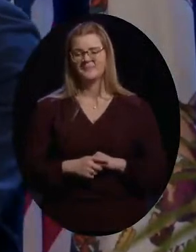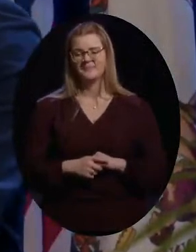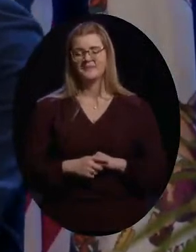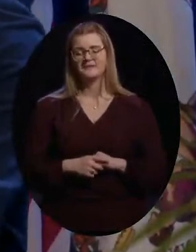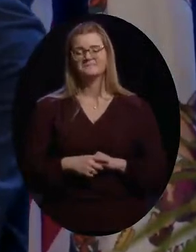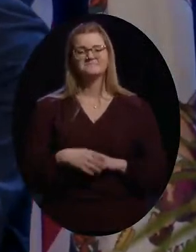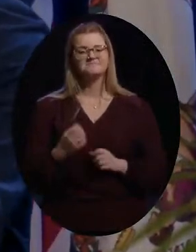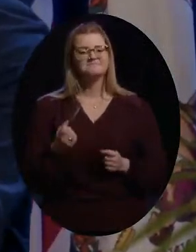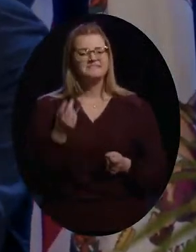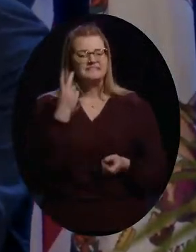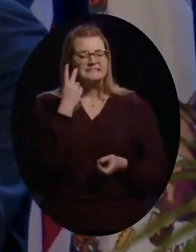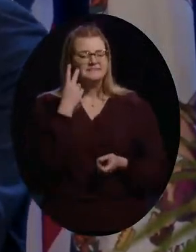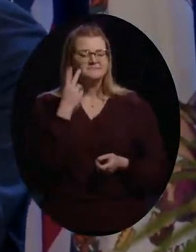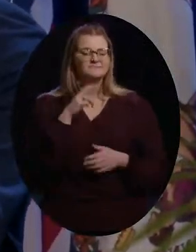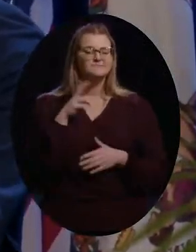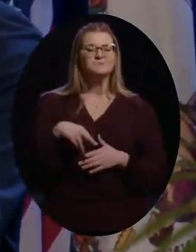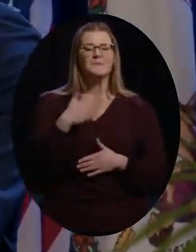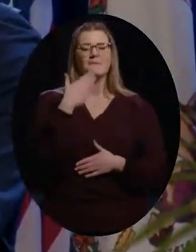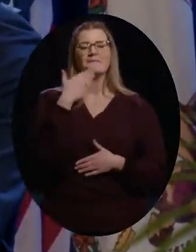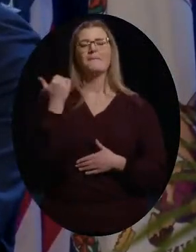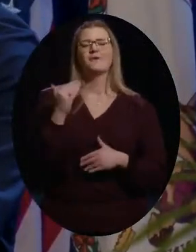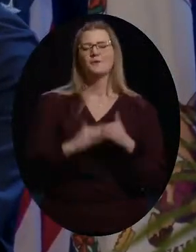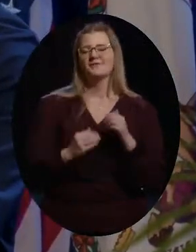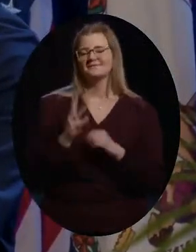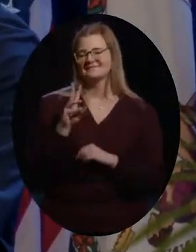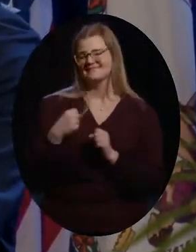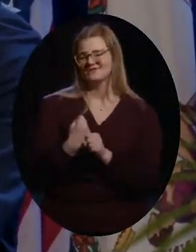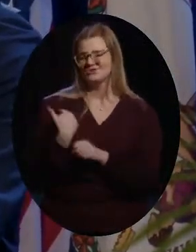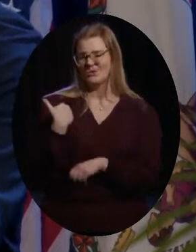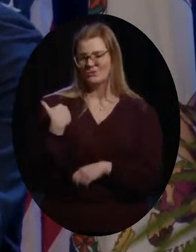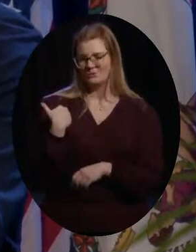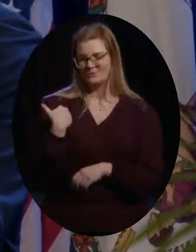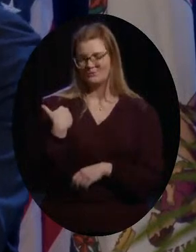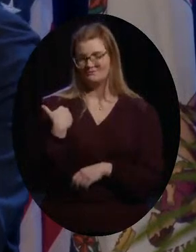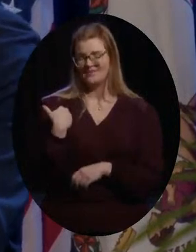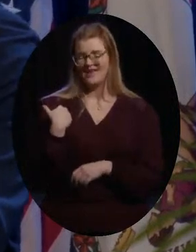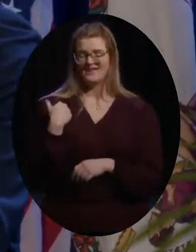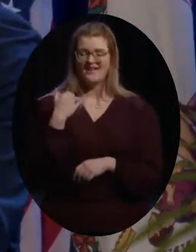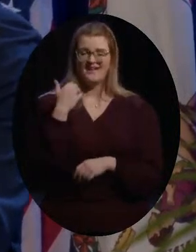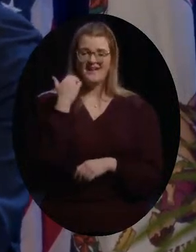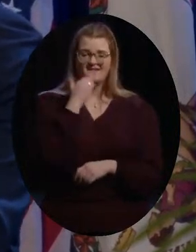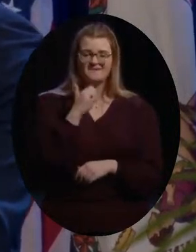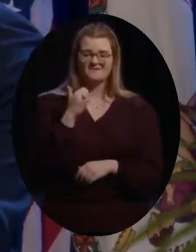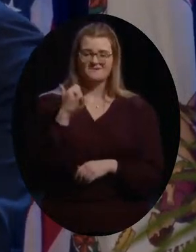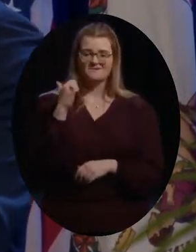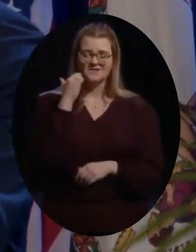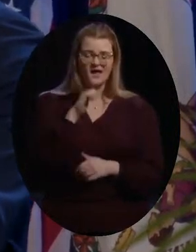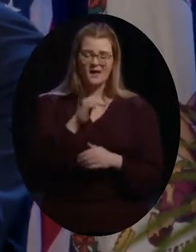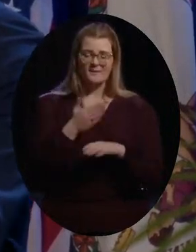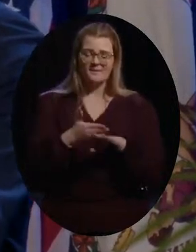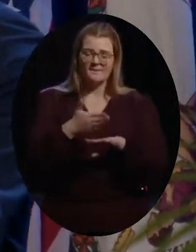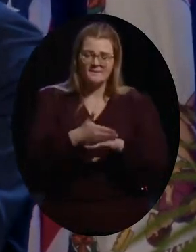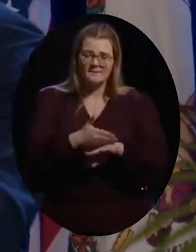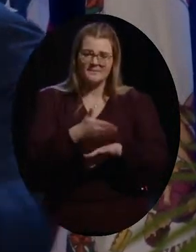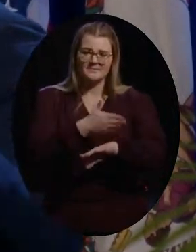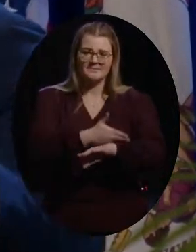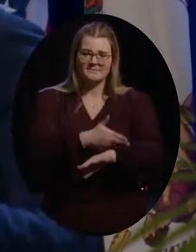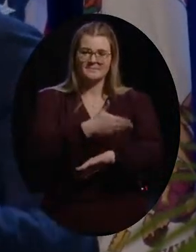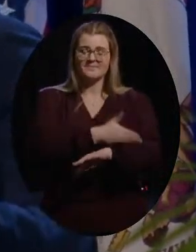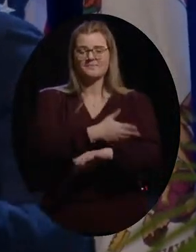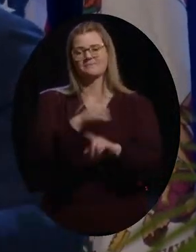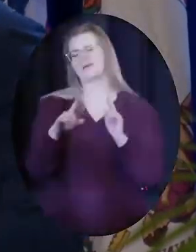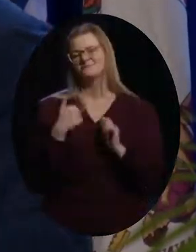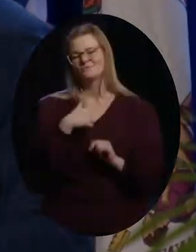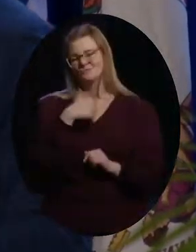See, Richmond is better than it was 6 years ago, and it's getting better each and every day. But we all